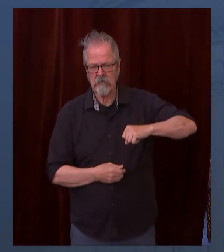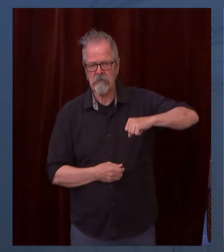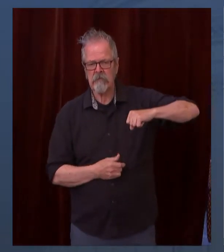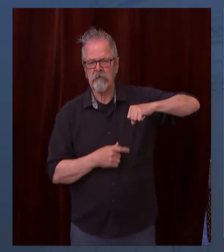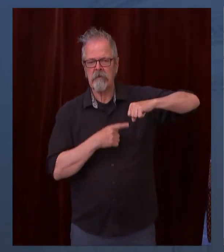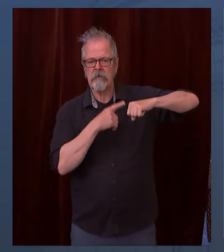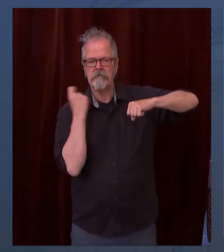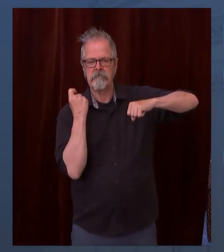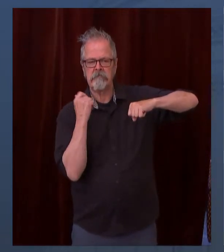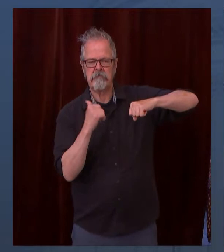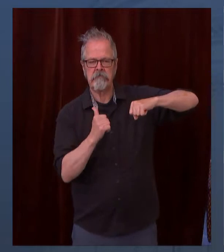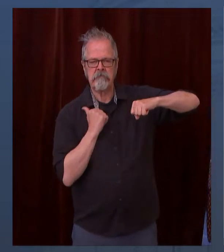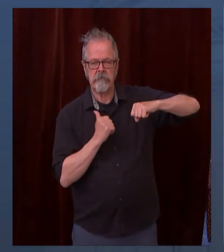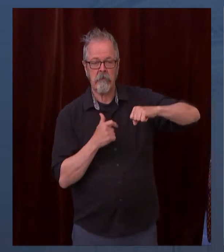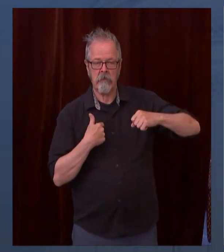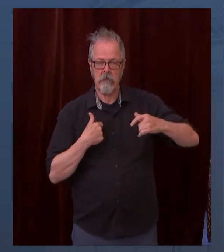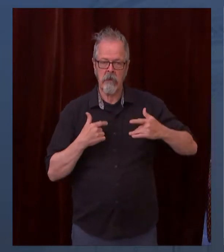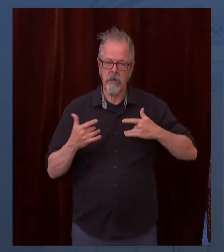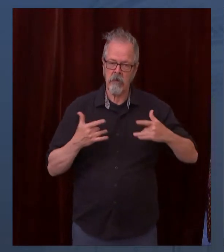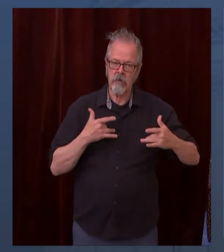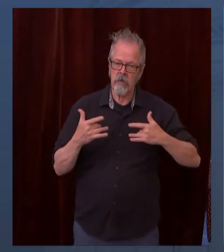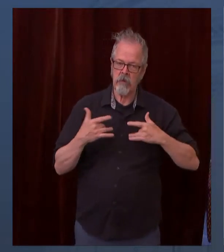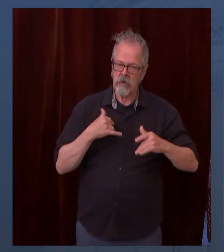about anything else related to the numbers?